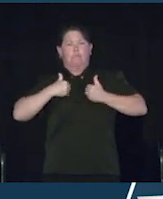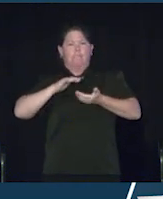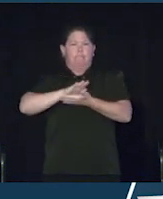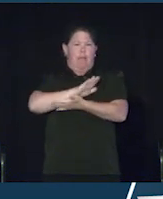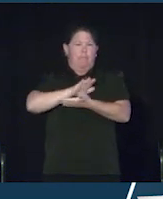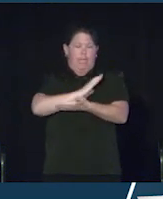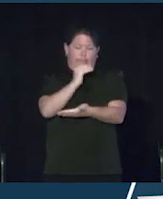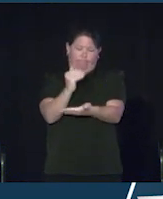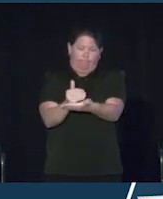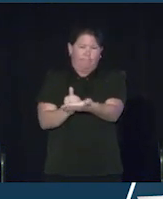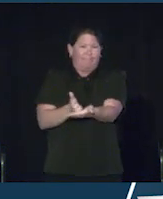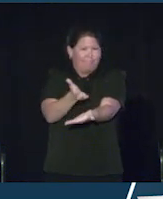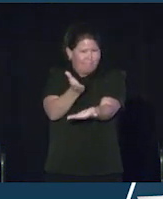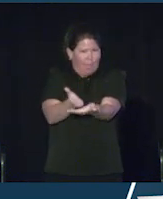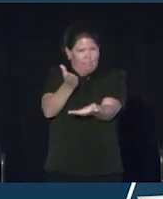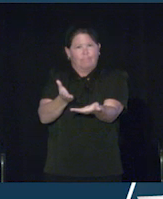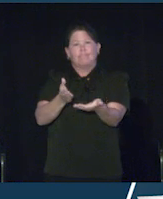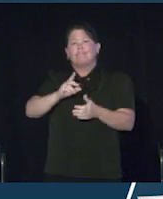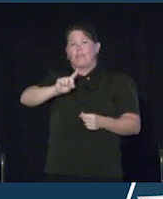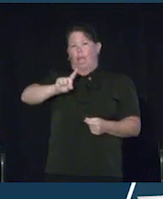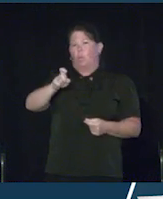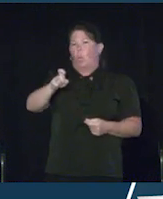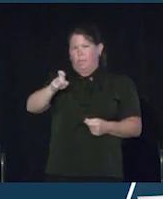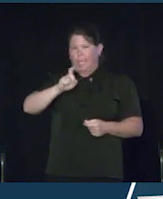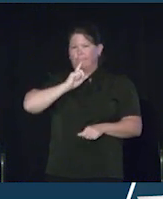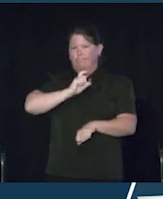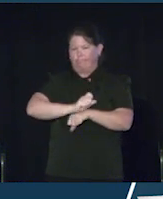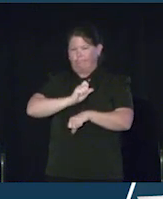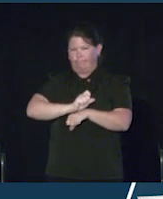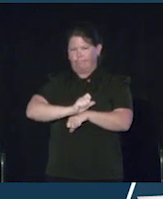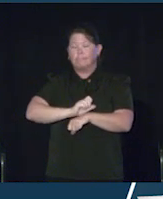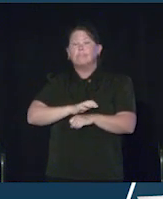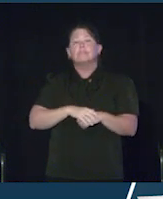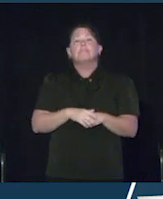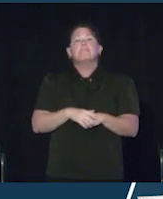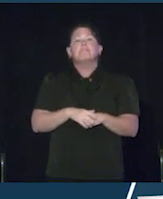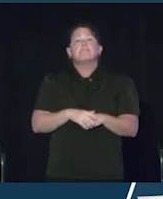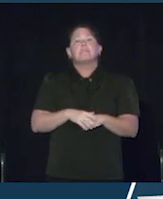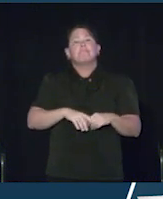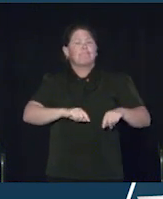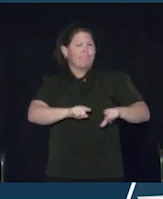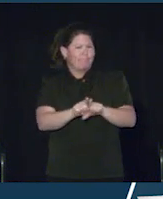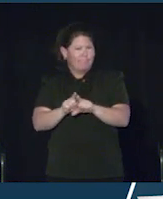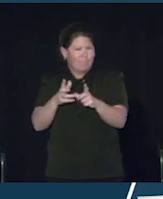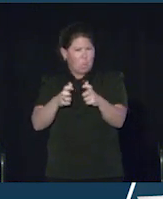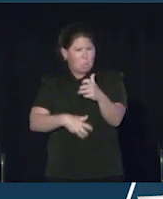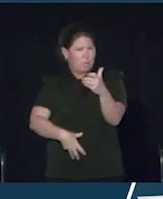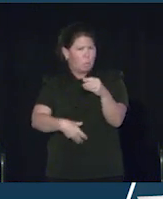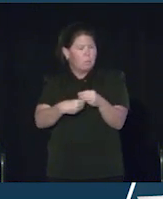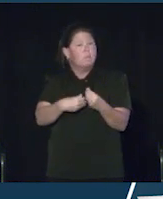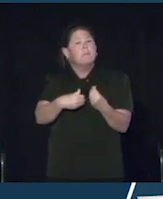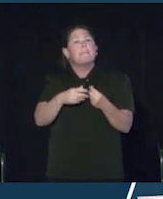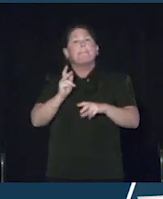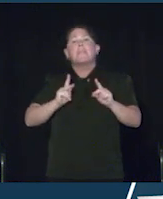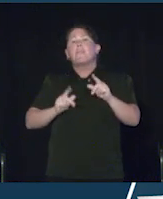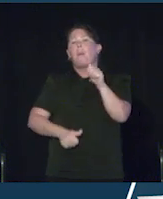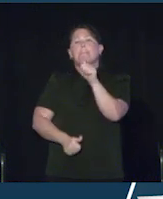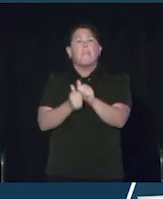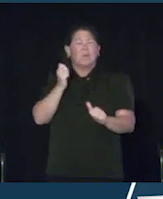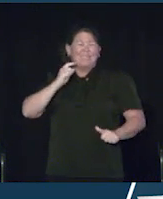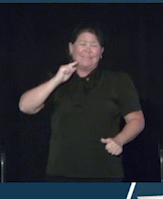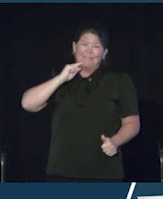diagnosis. And the other thing I wanted to mention too is that we serve individuals with the most severe forms